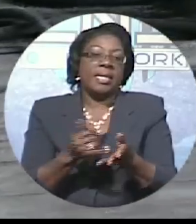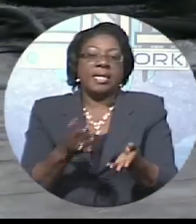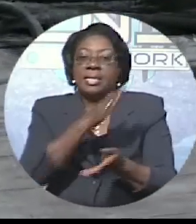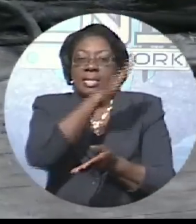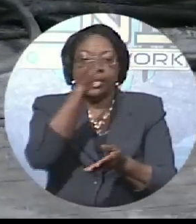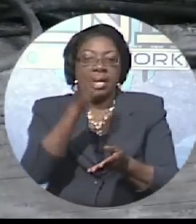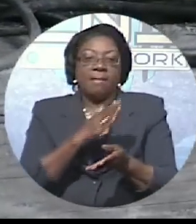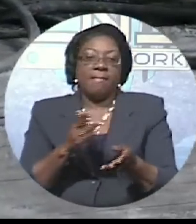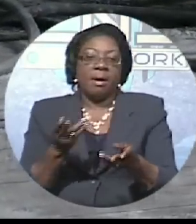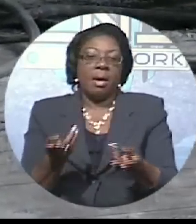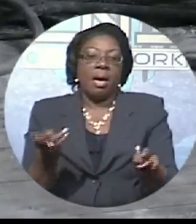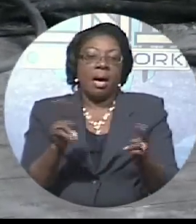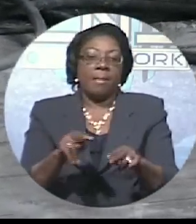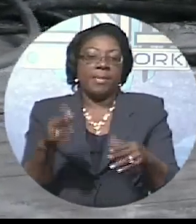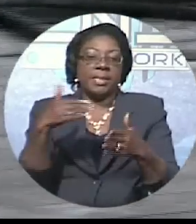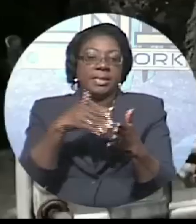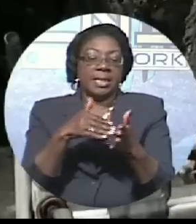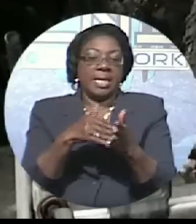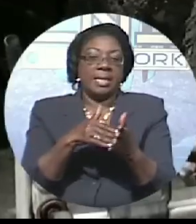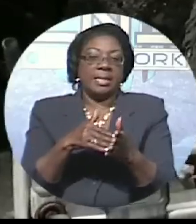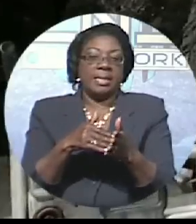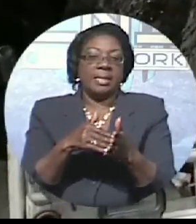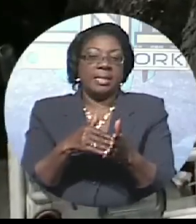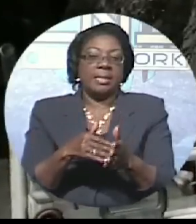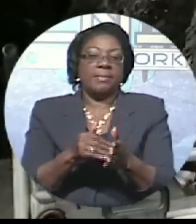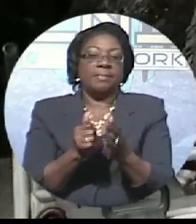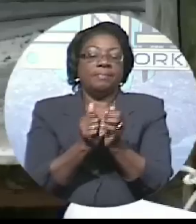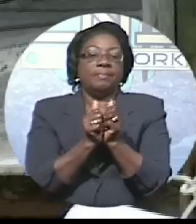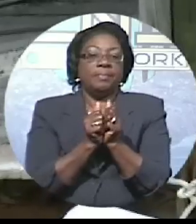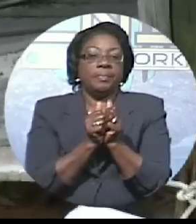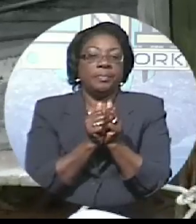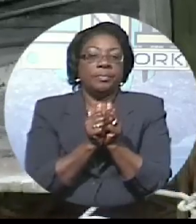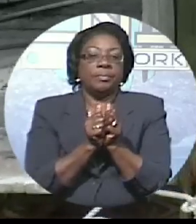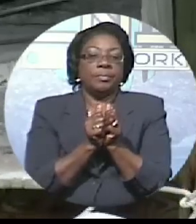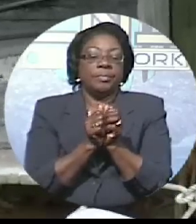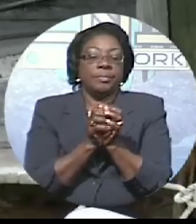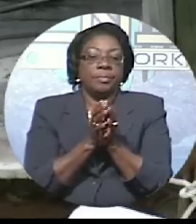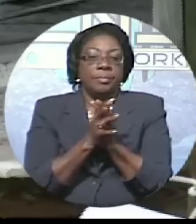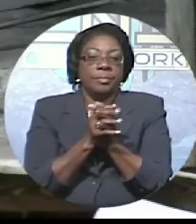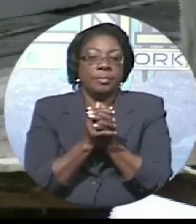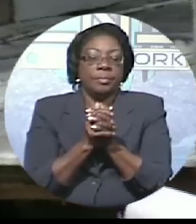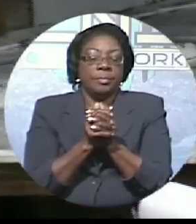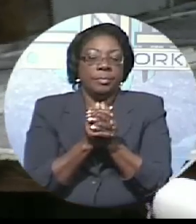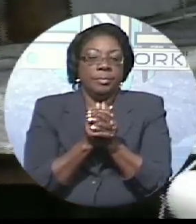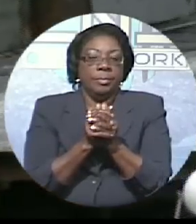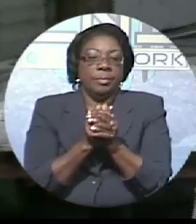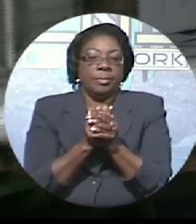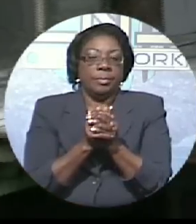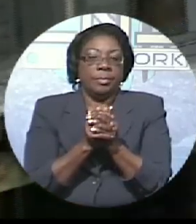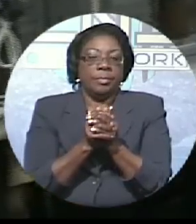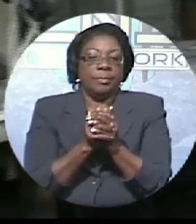that isn't ours. We're going to have to do an extra special check. Janaean Noel Ferguson, ZNS Network News.